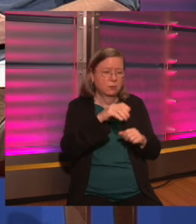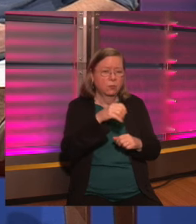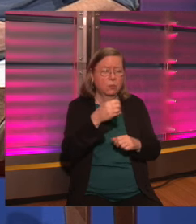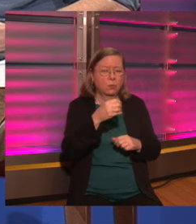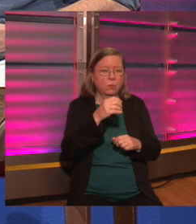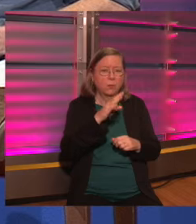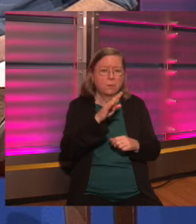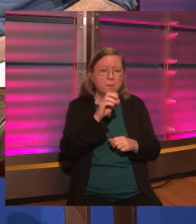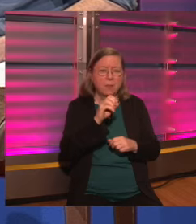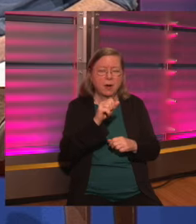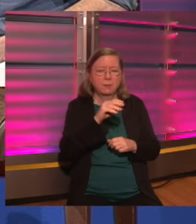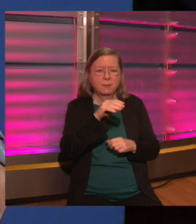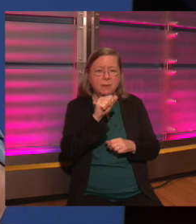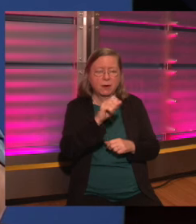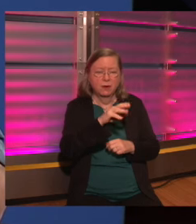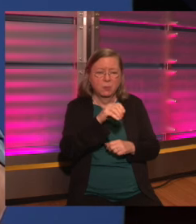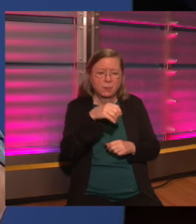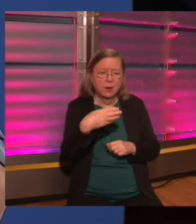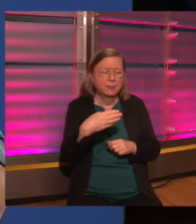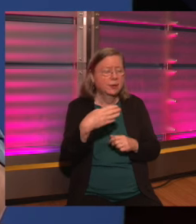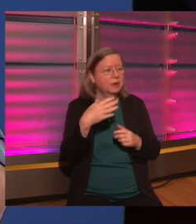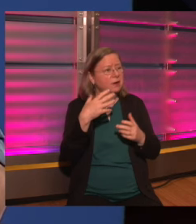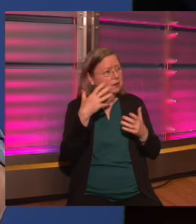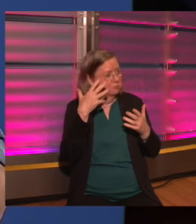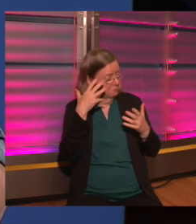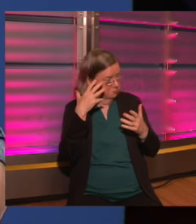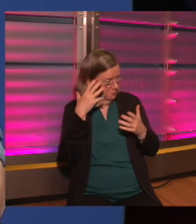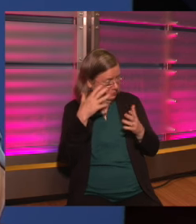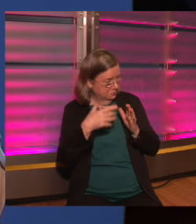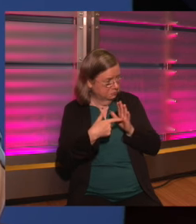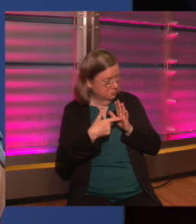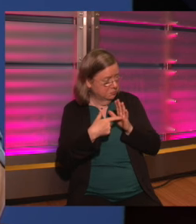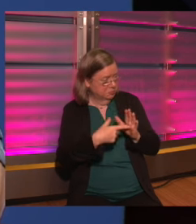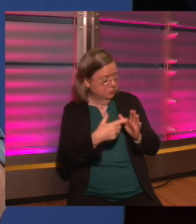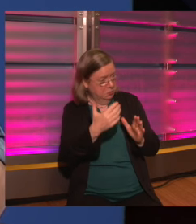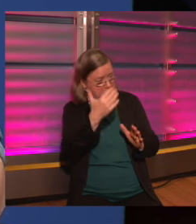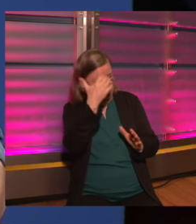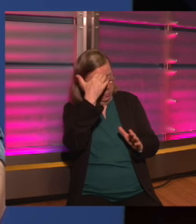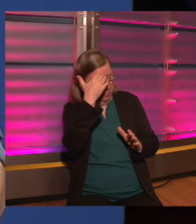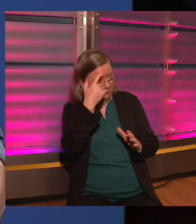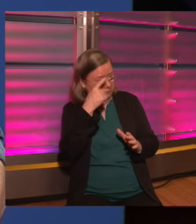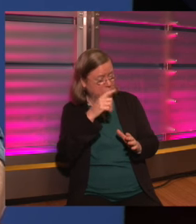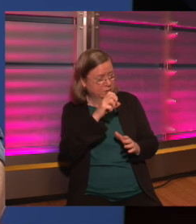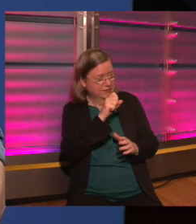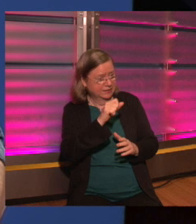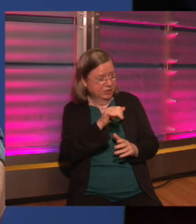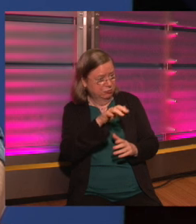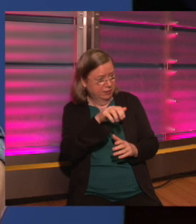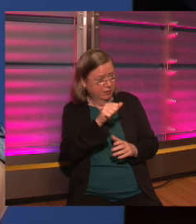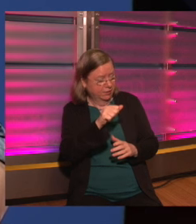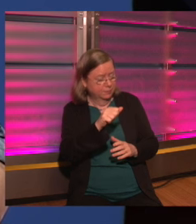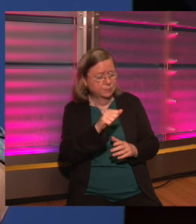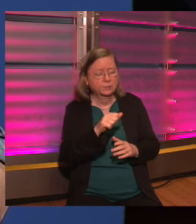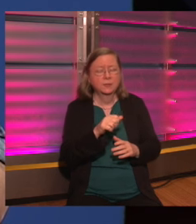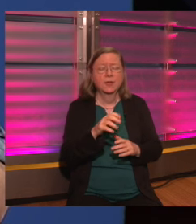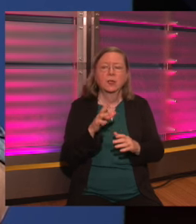political intervention standpoint. And the U.S. has obviously pledged a lot of money to the humanitarian